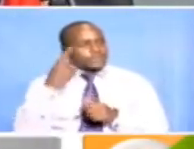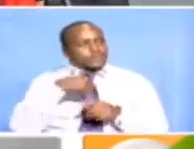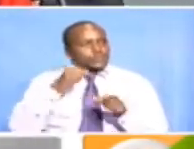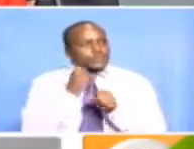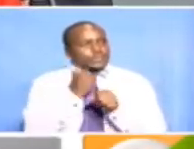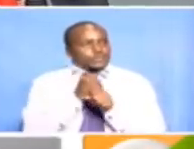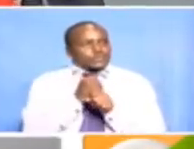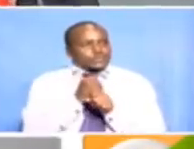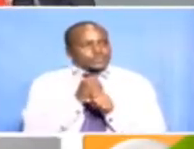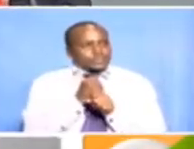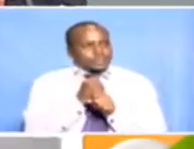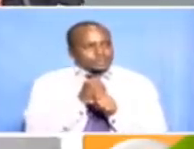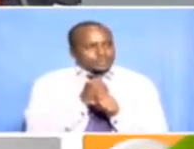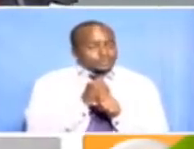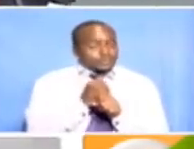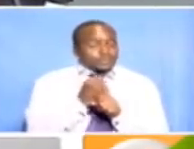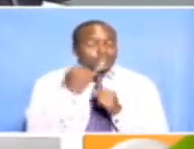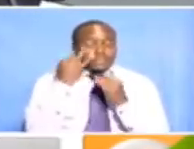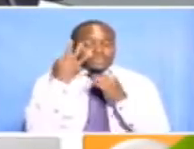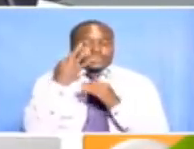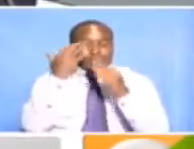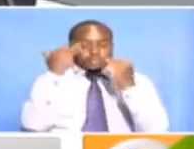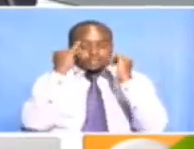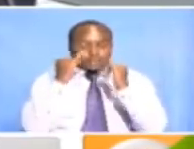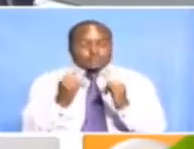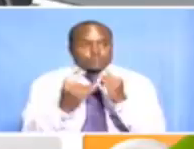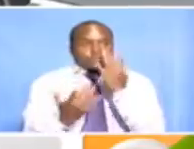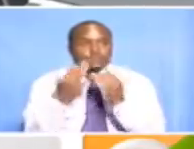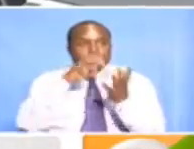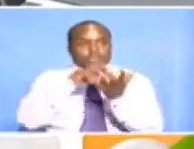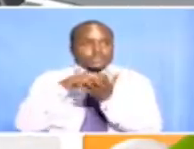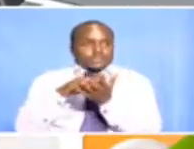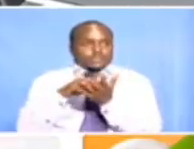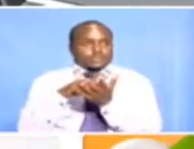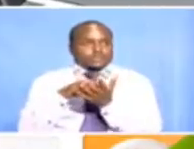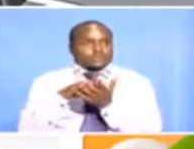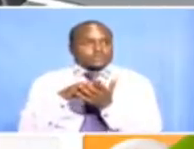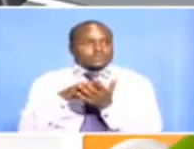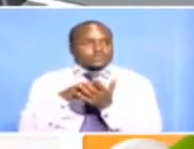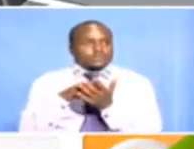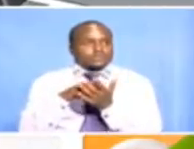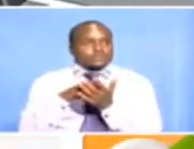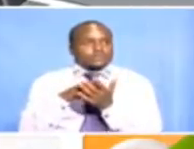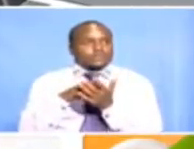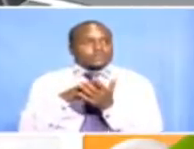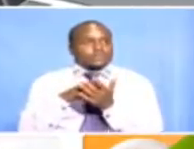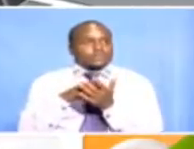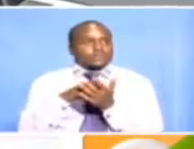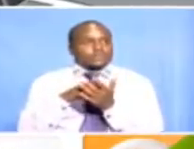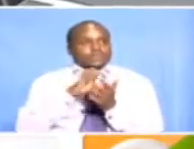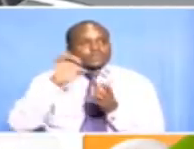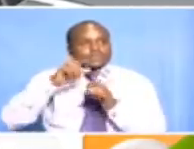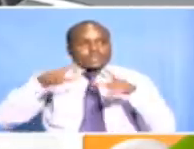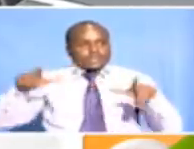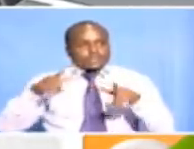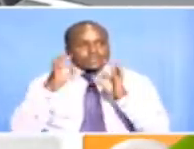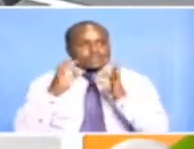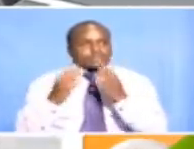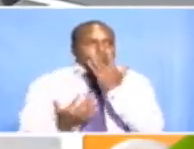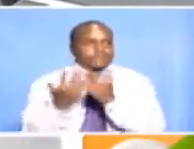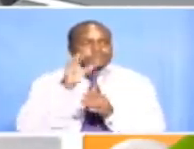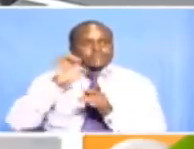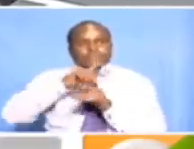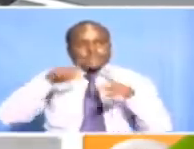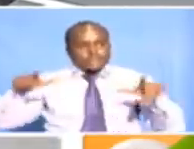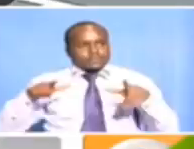three modern fire stations. Mm-hmm. One at Kangundo Road, yeah, in Eastlands, such that when there is an inferno in